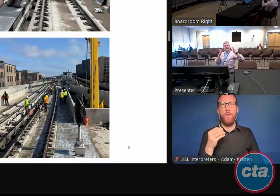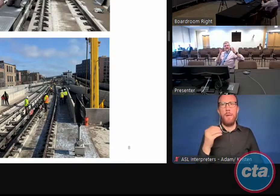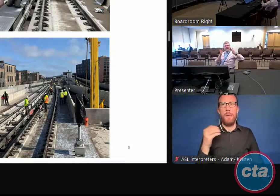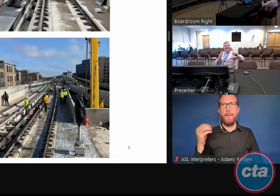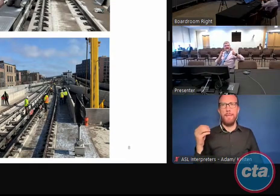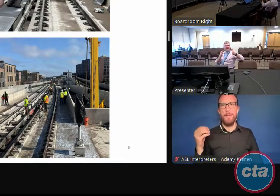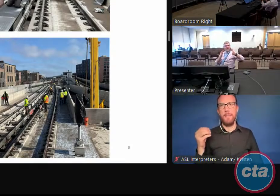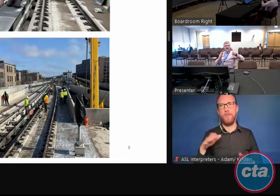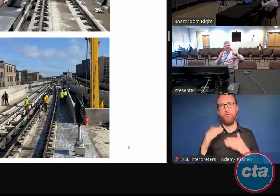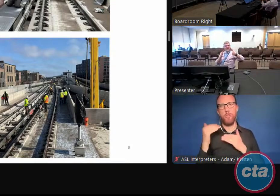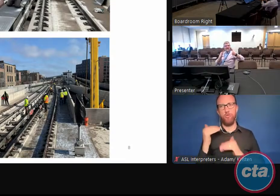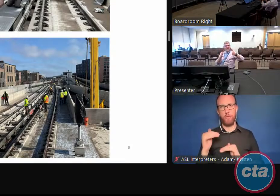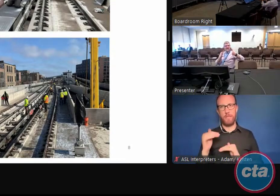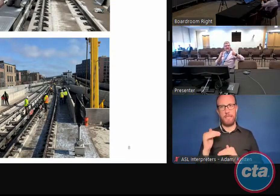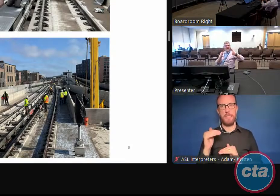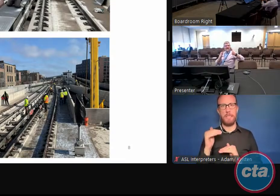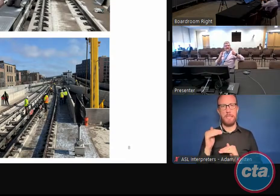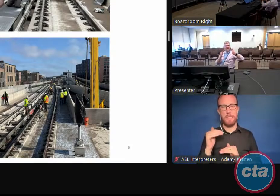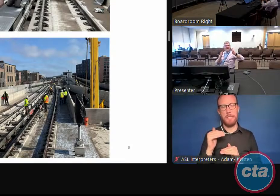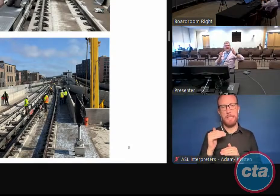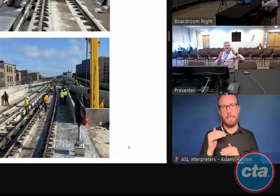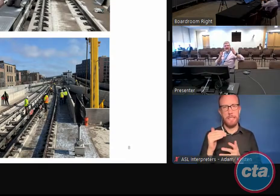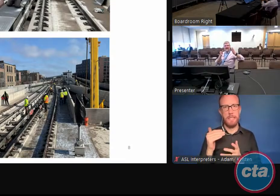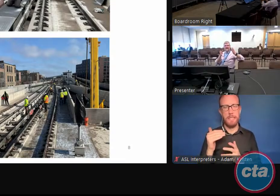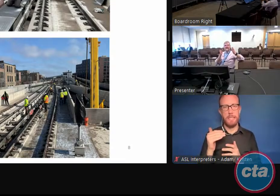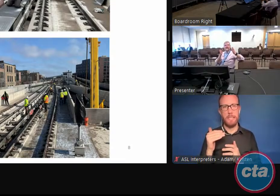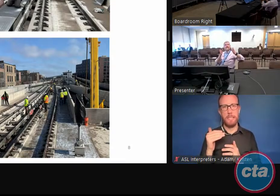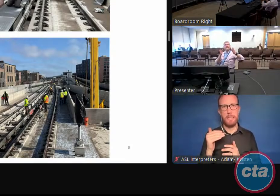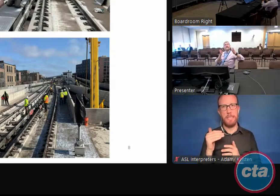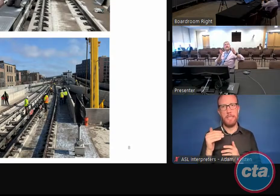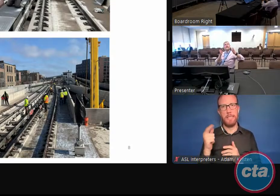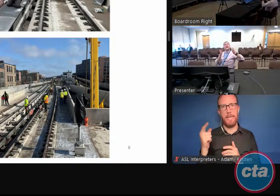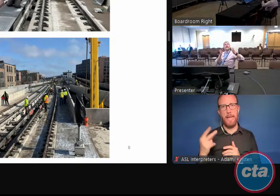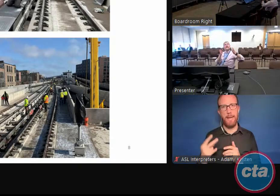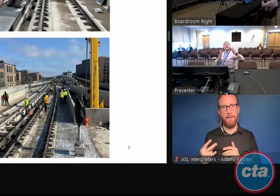is restricted in its footprint, right? So it is half